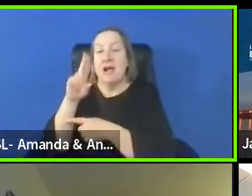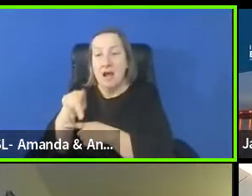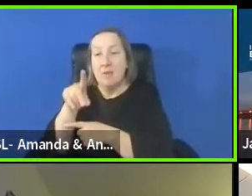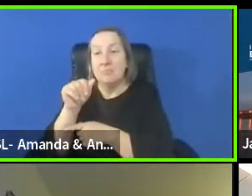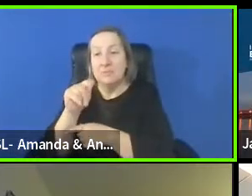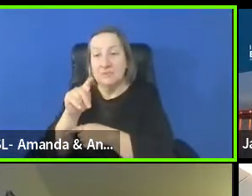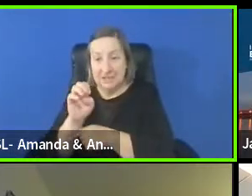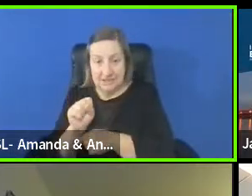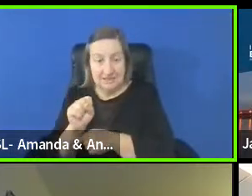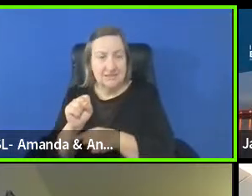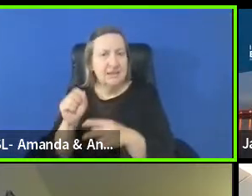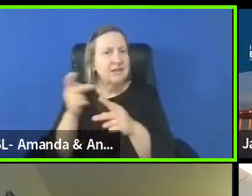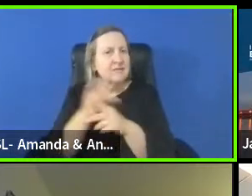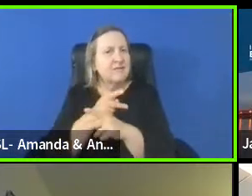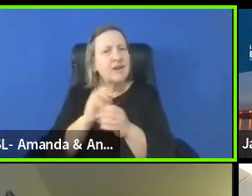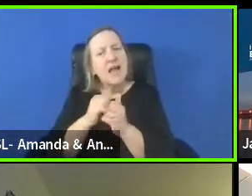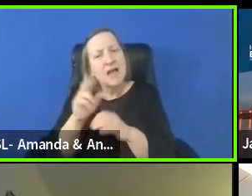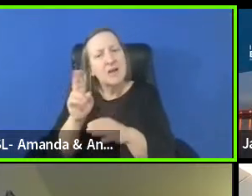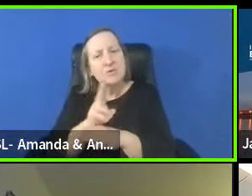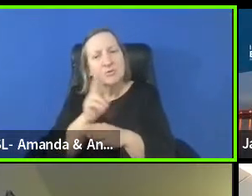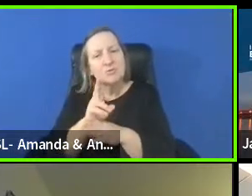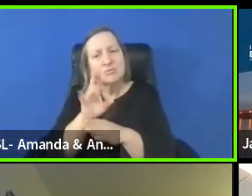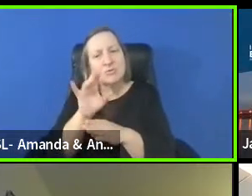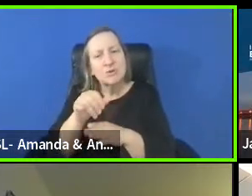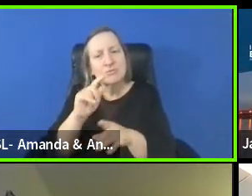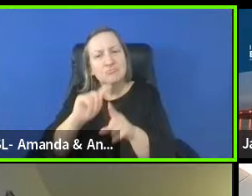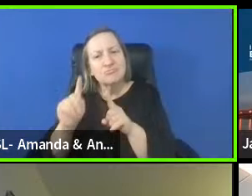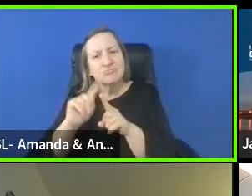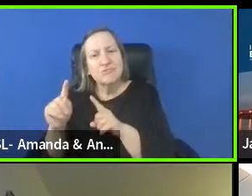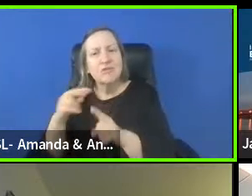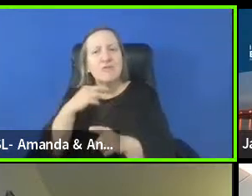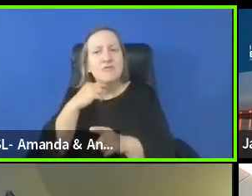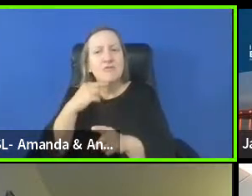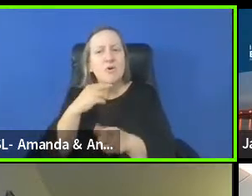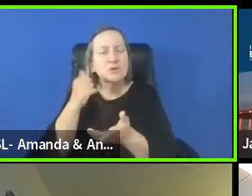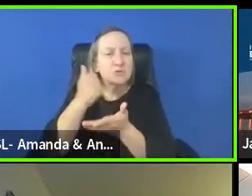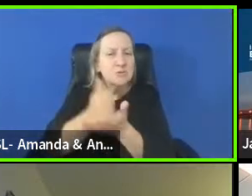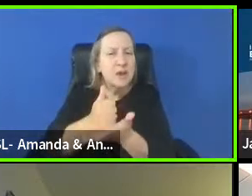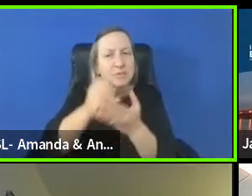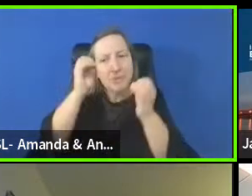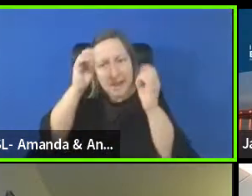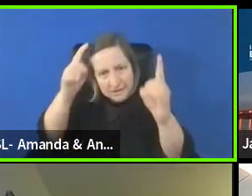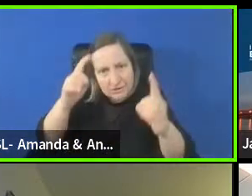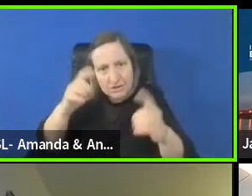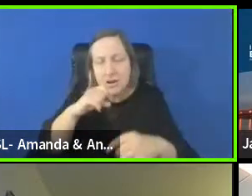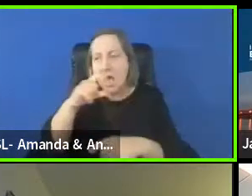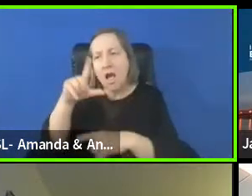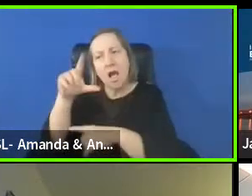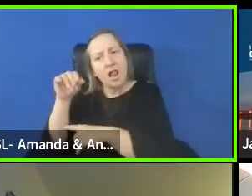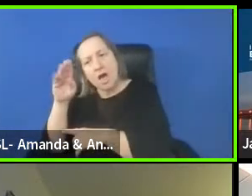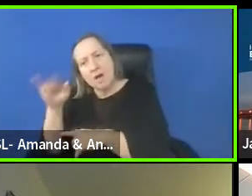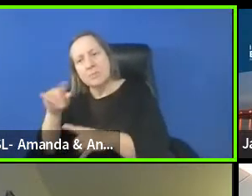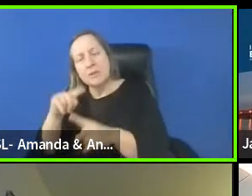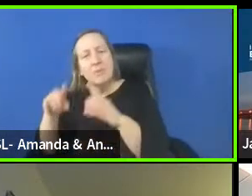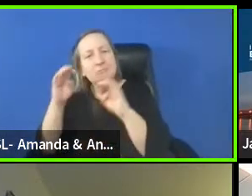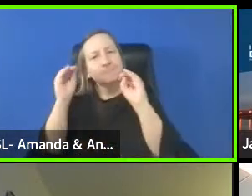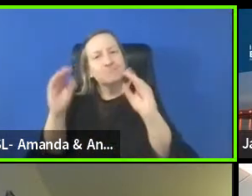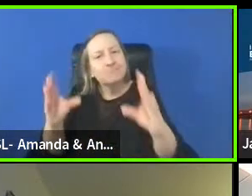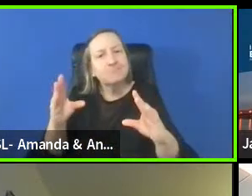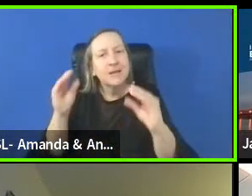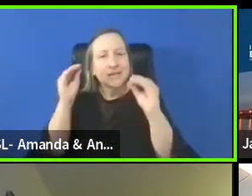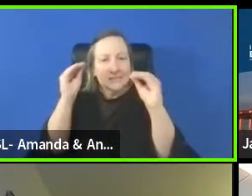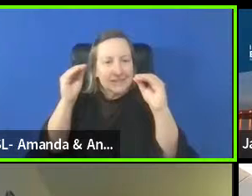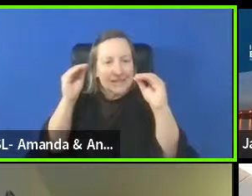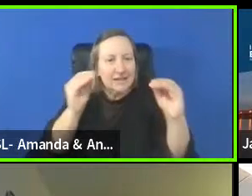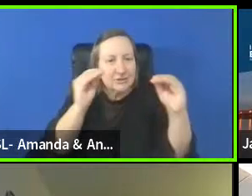figure out how we might use some of these voices to help educate, not necessarily lobby, but help educate a new legislature and a